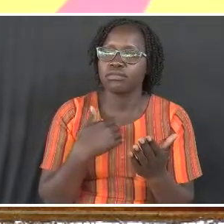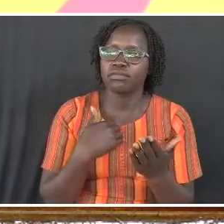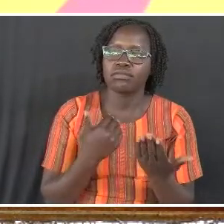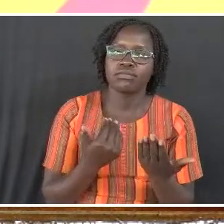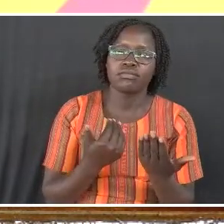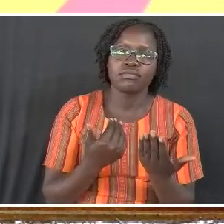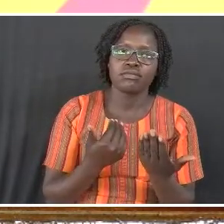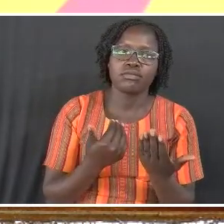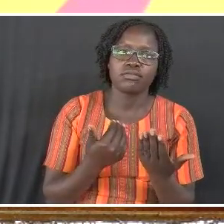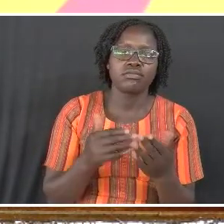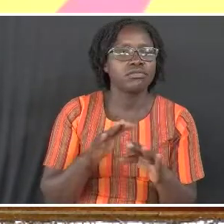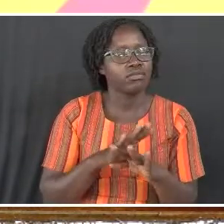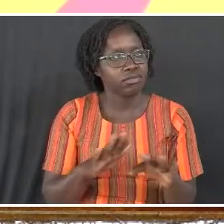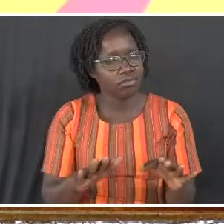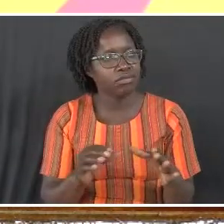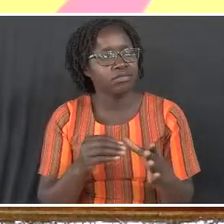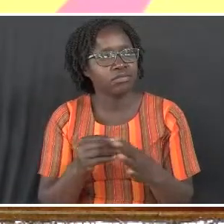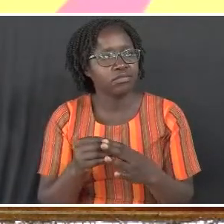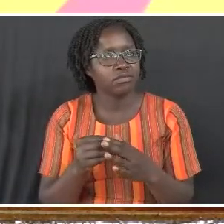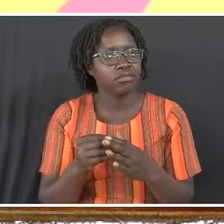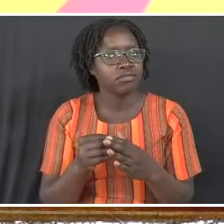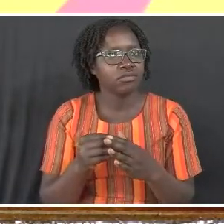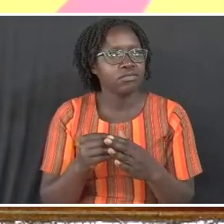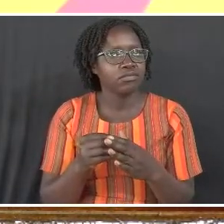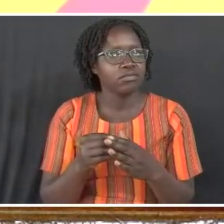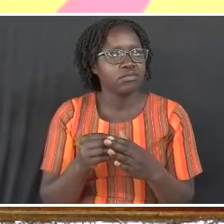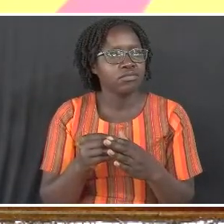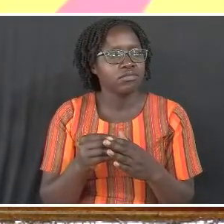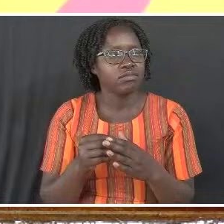ones, we have the permanent ones, and also we